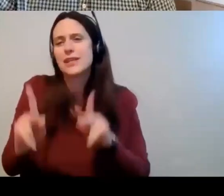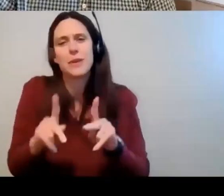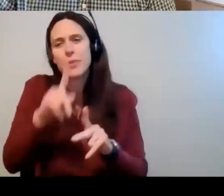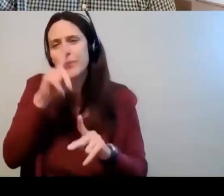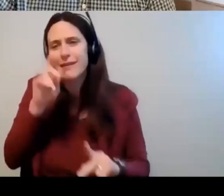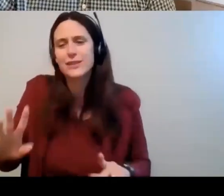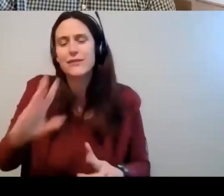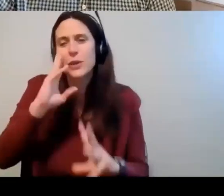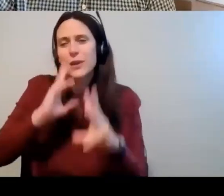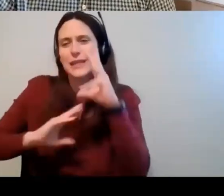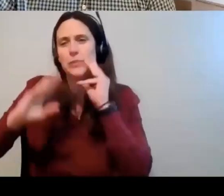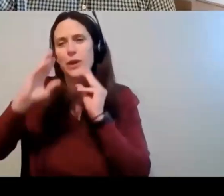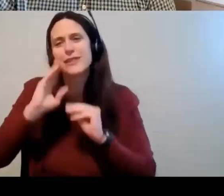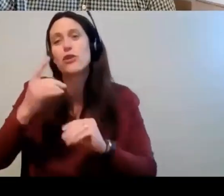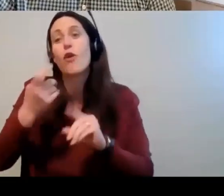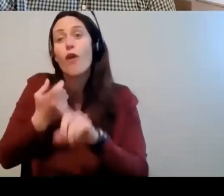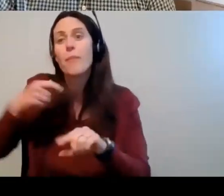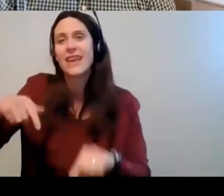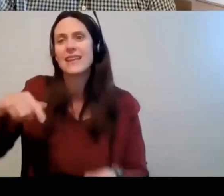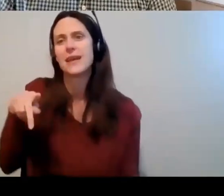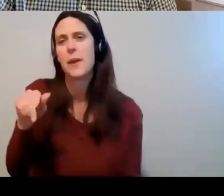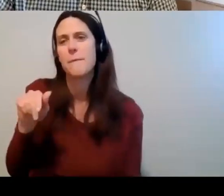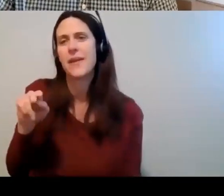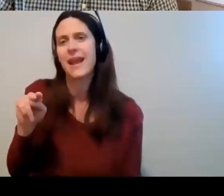experiencing pandemic stressors right now.